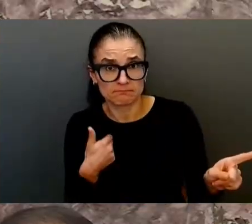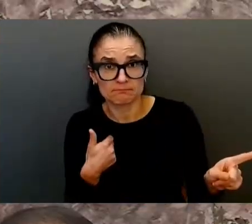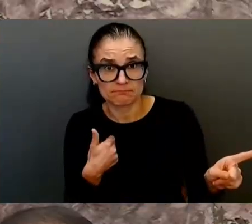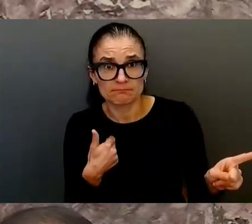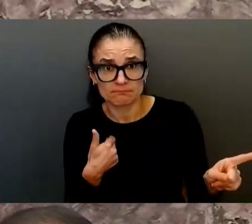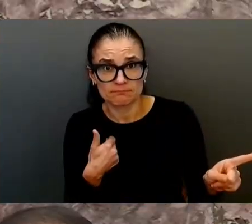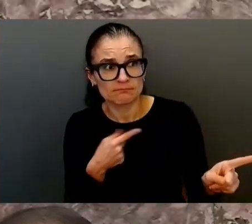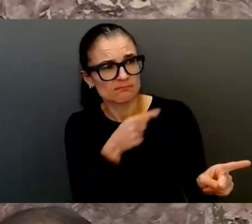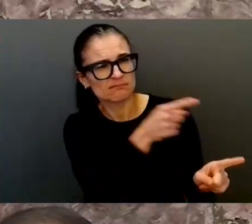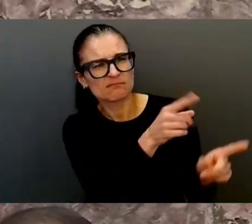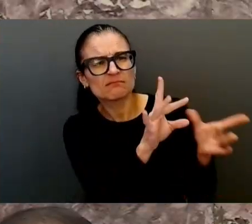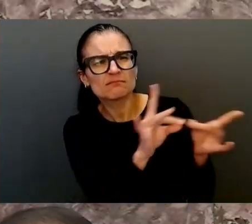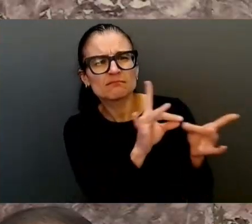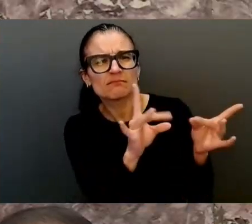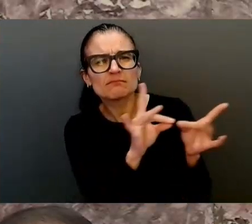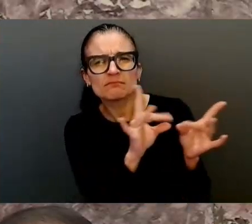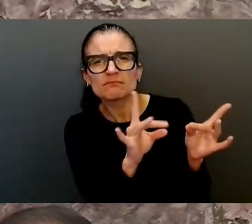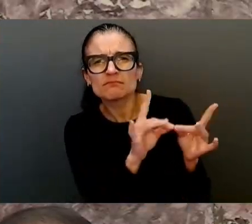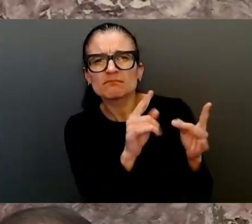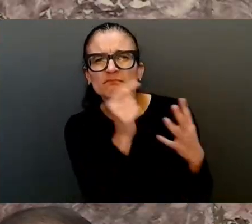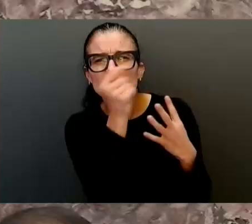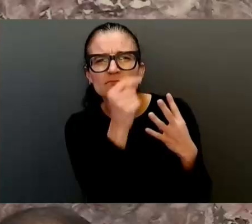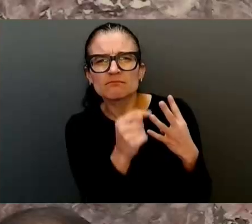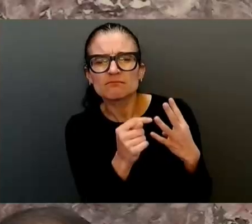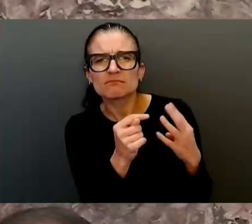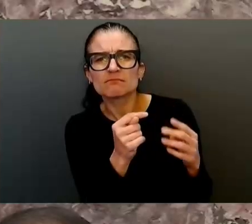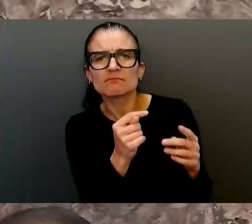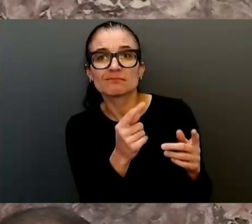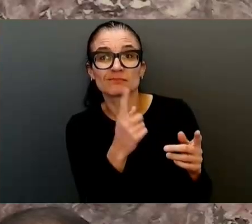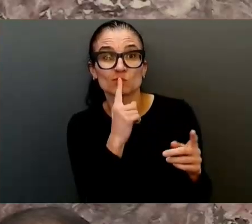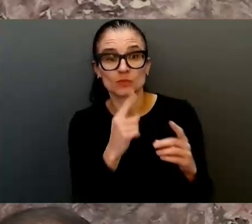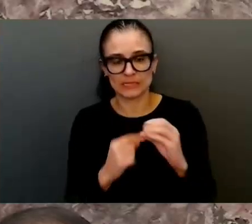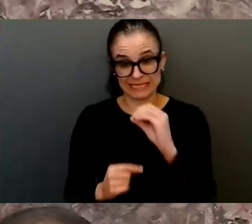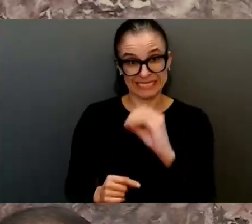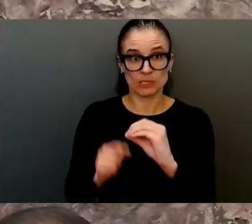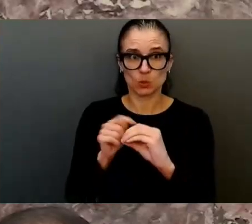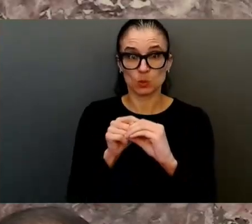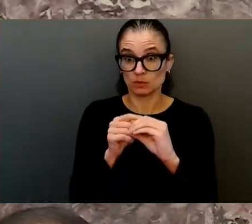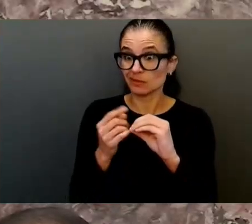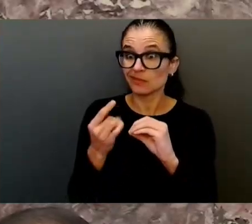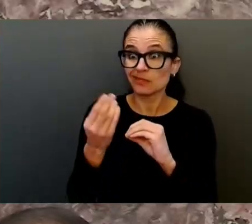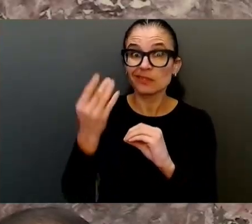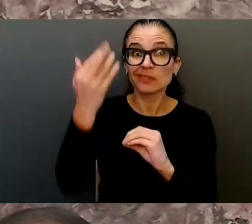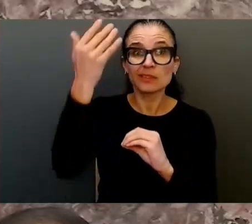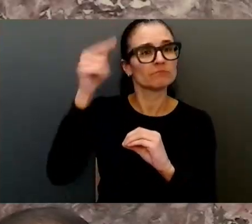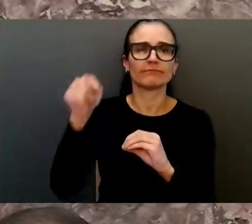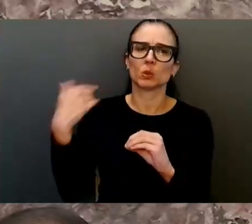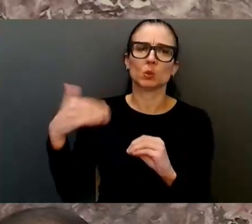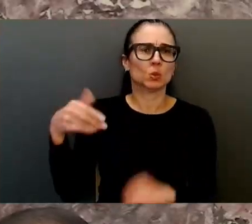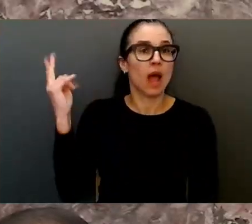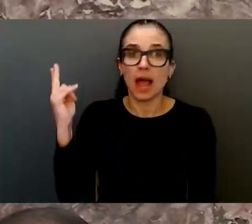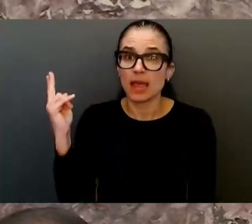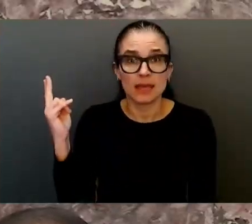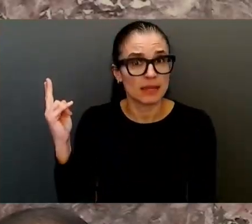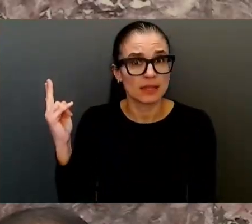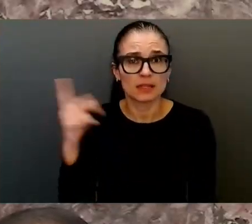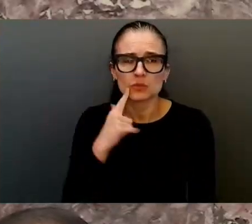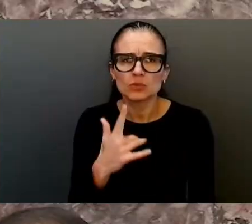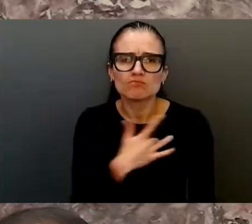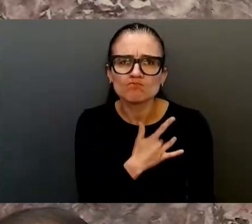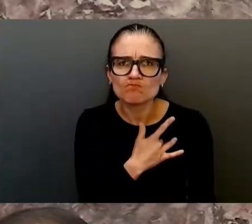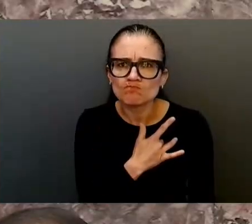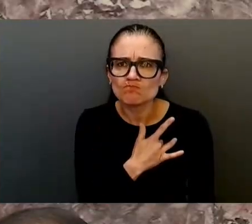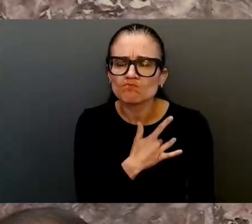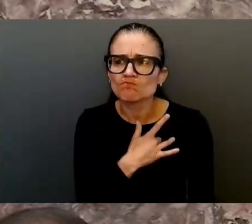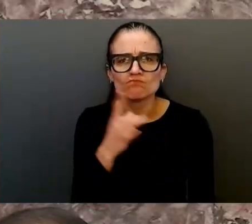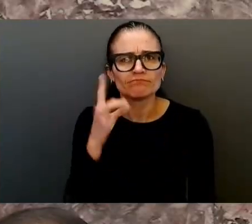0 is too high. Again, this is a devastating crisis that requires us to put all our time and attention and use the tools